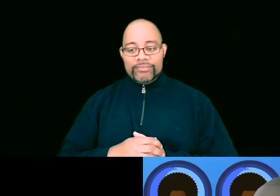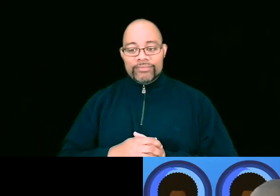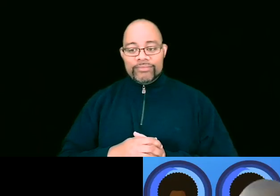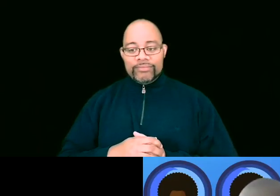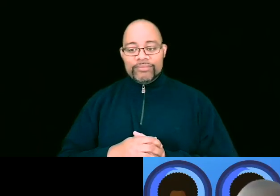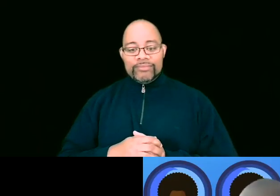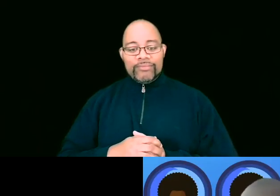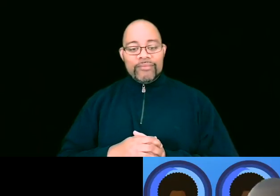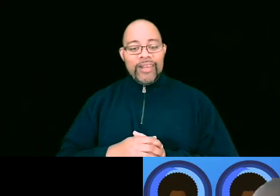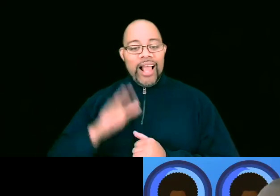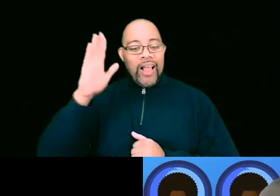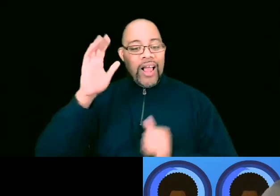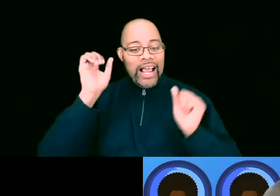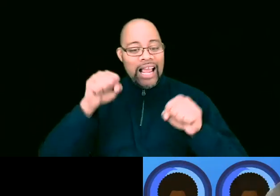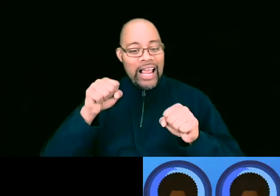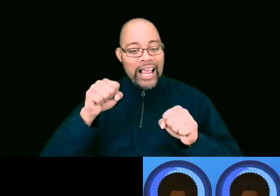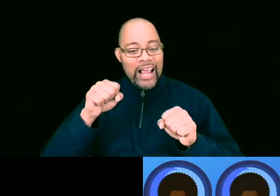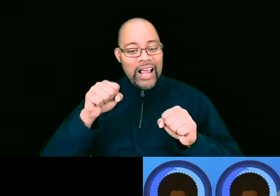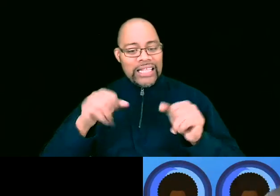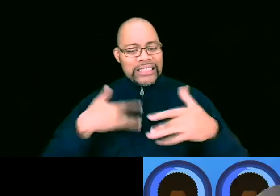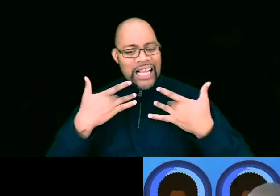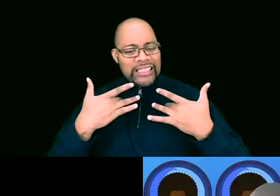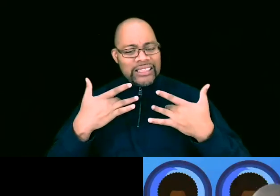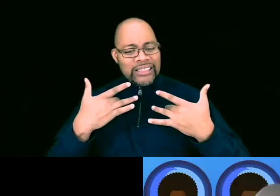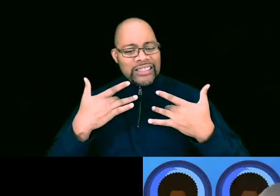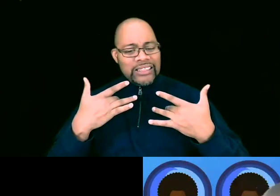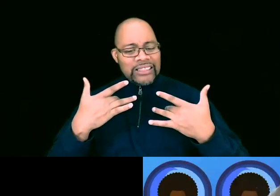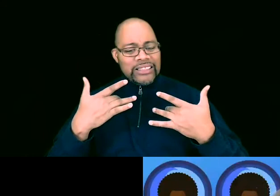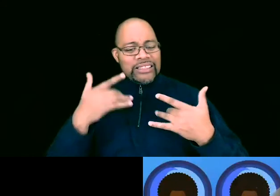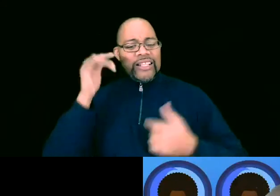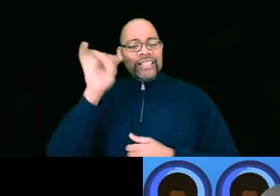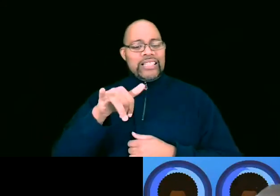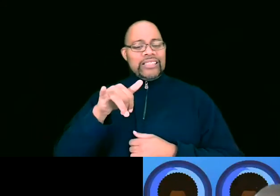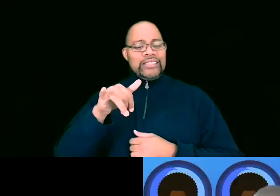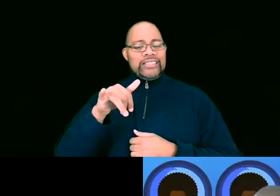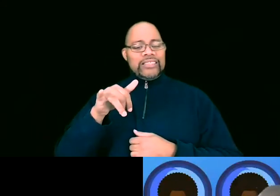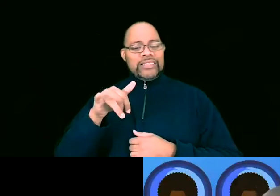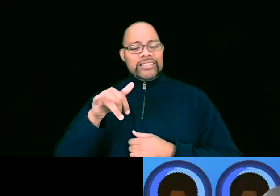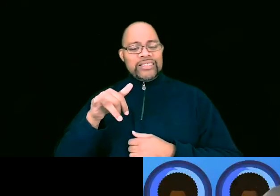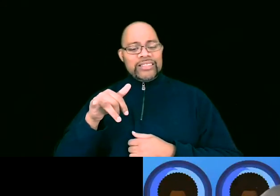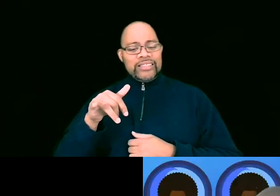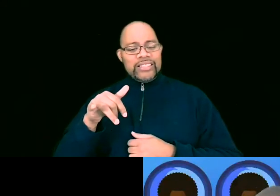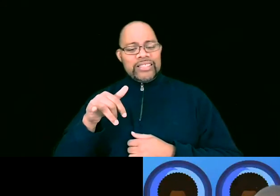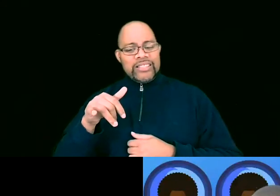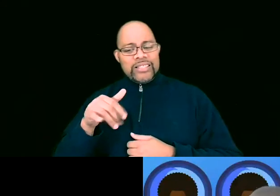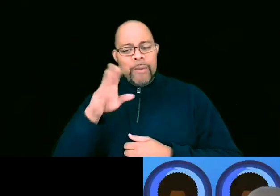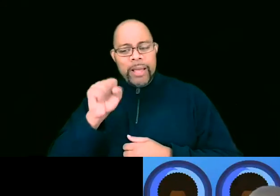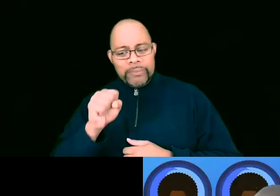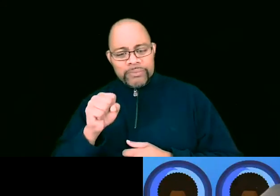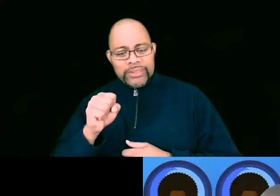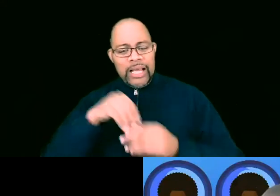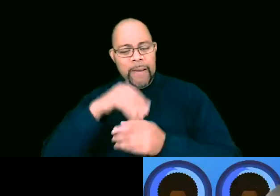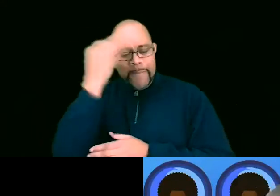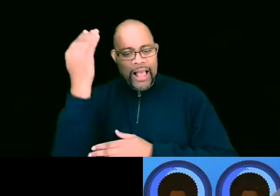Hey y'all, I hope you guys are excited for Saturday. This is all about us. It's the BIMS in Black,